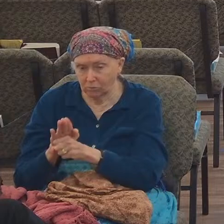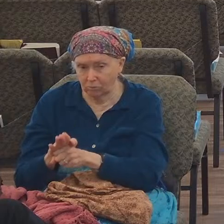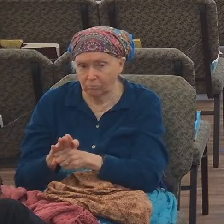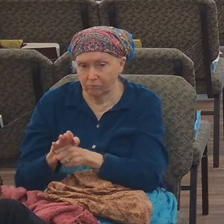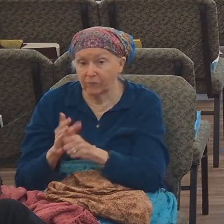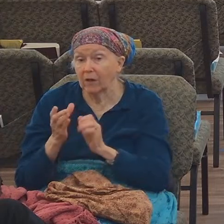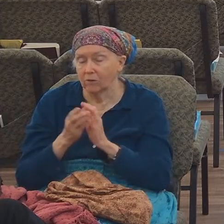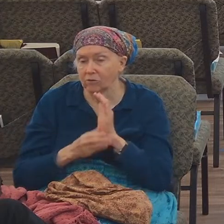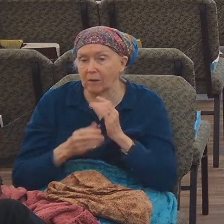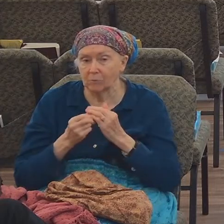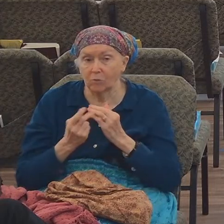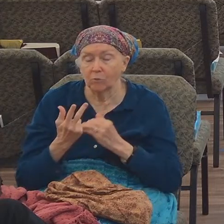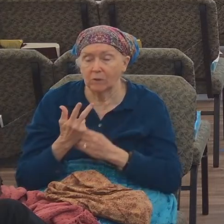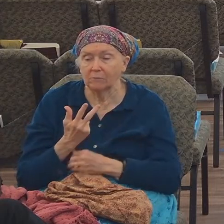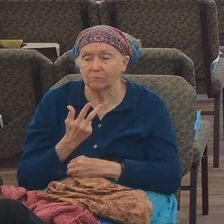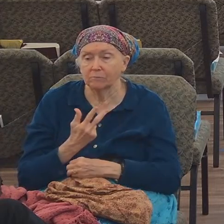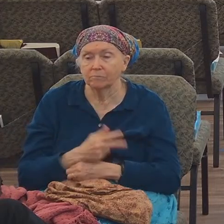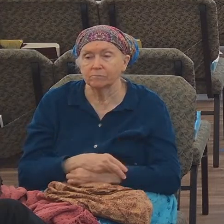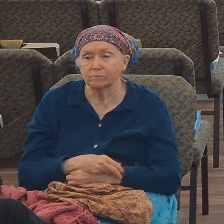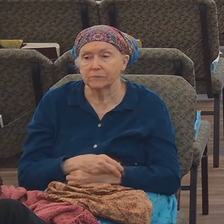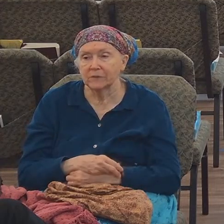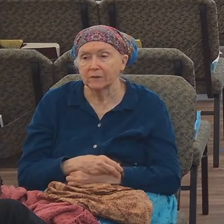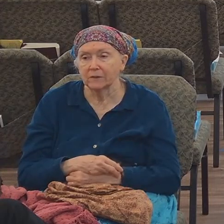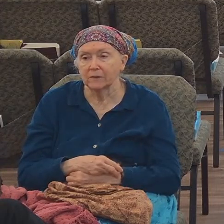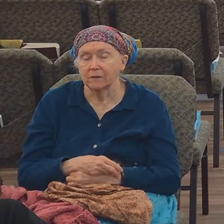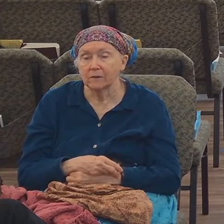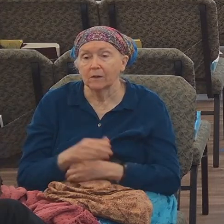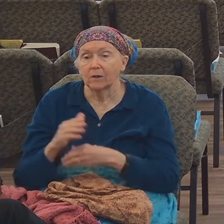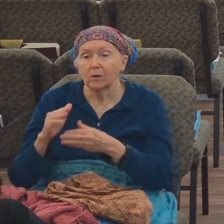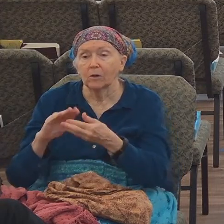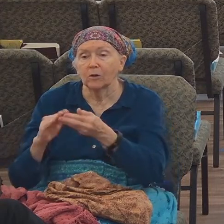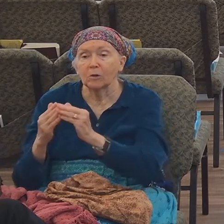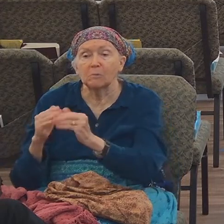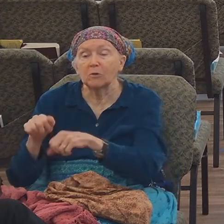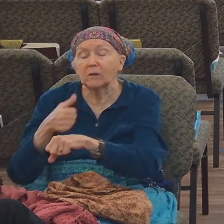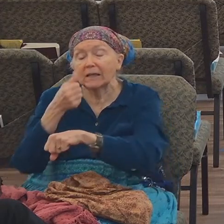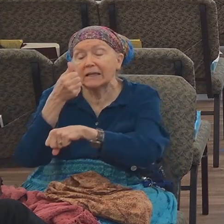And it's, community that's established in love, and it's on display.